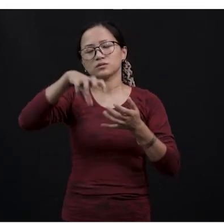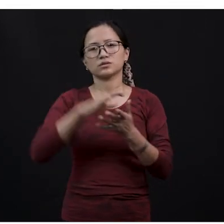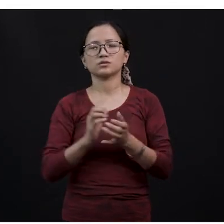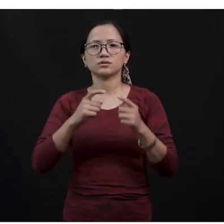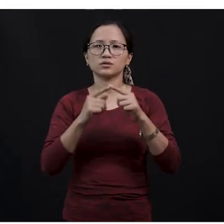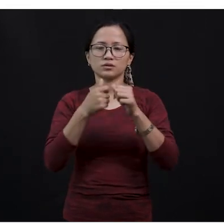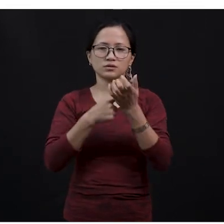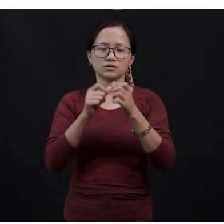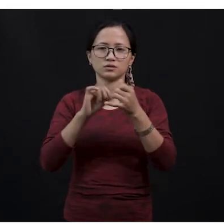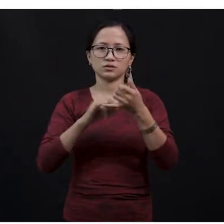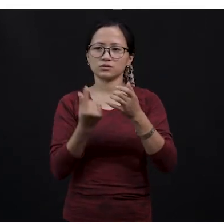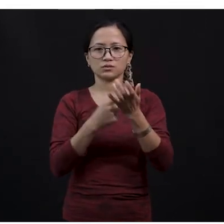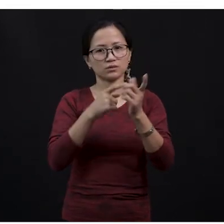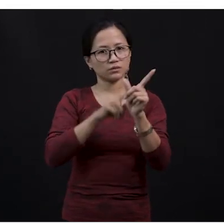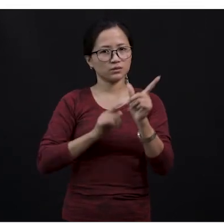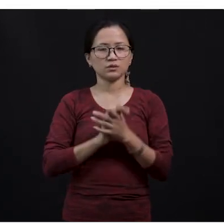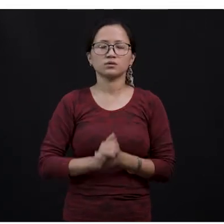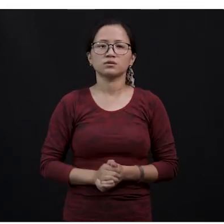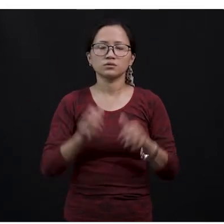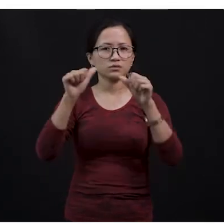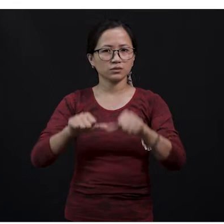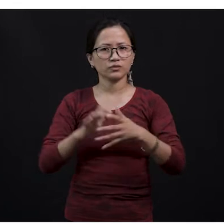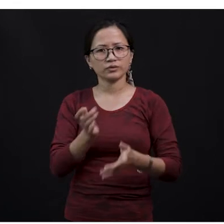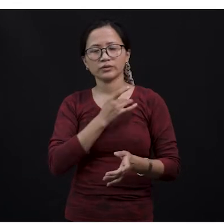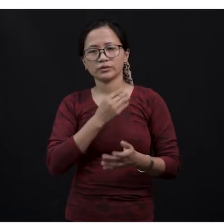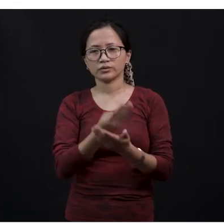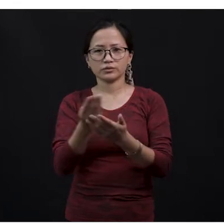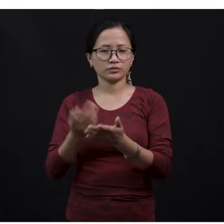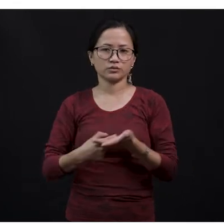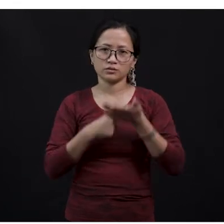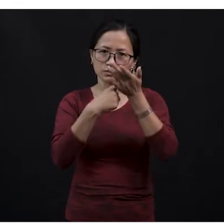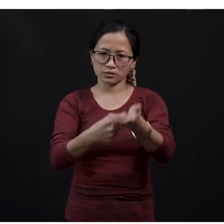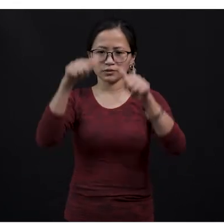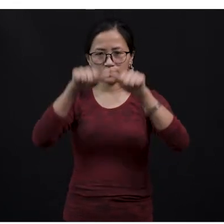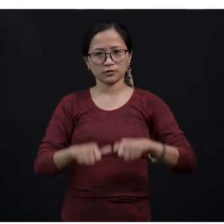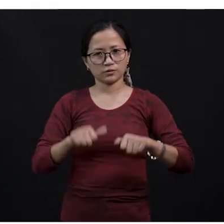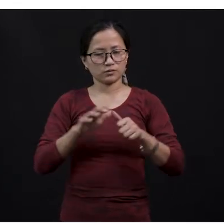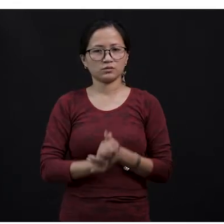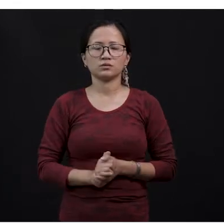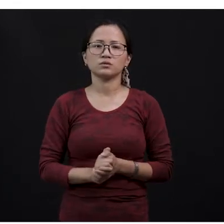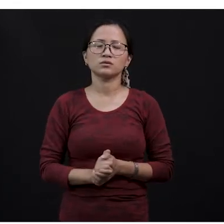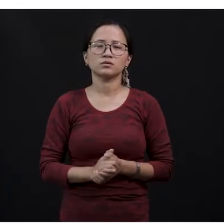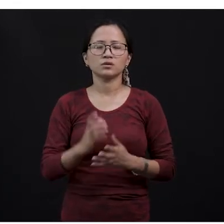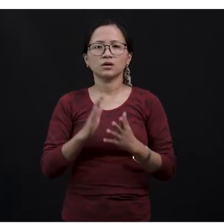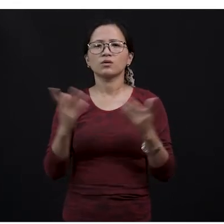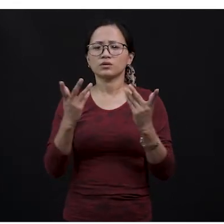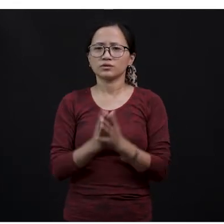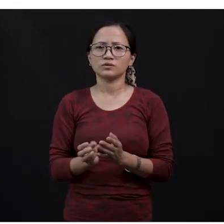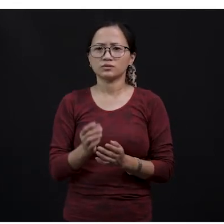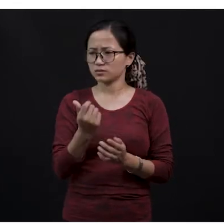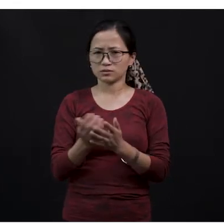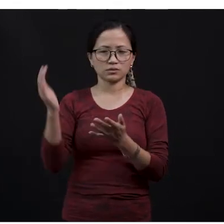a competent, he was an able, and he was also a generous, able ruler. He insisted that whatever extra